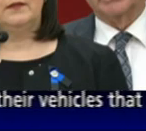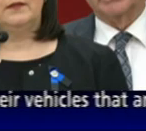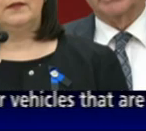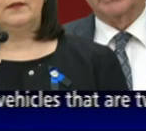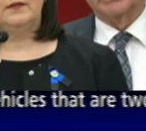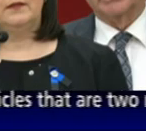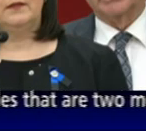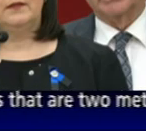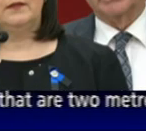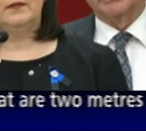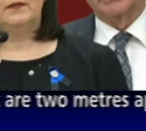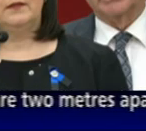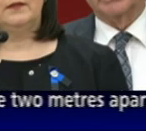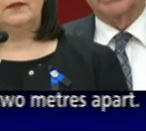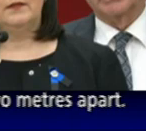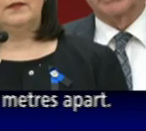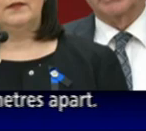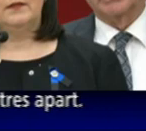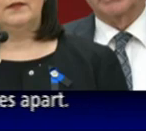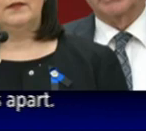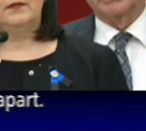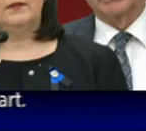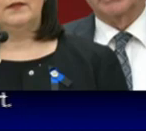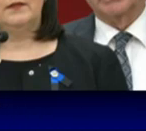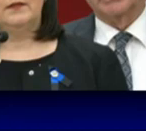during times of need. Thank you.